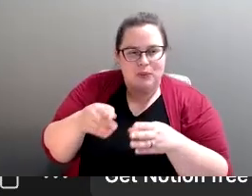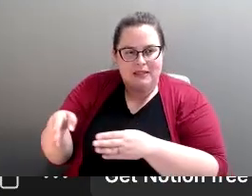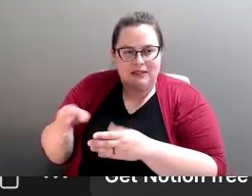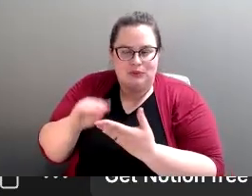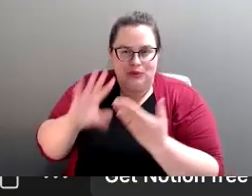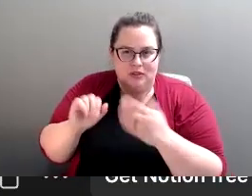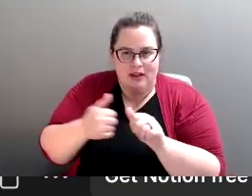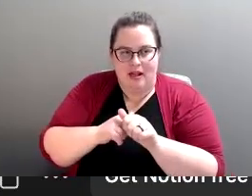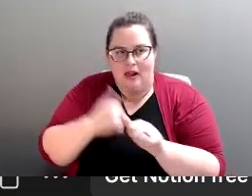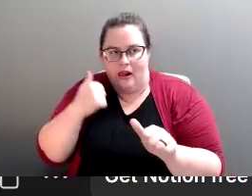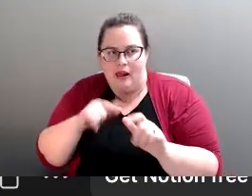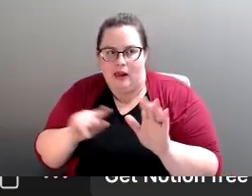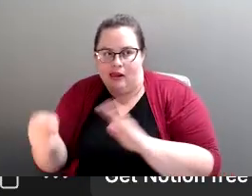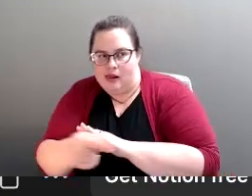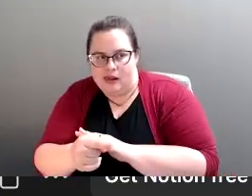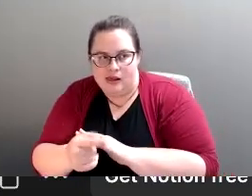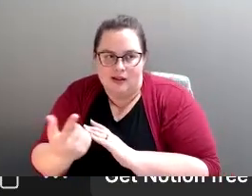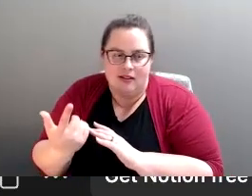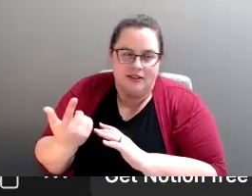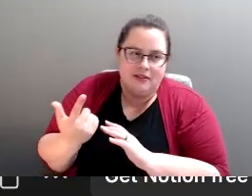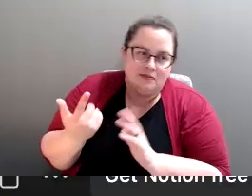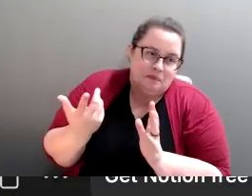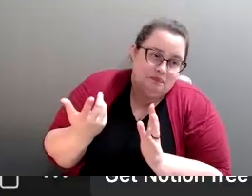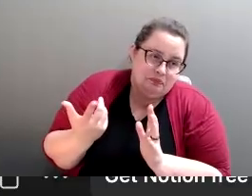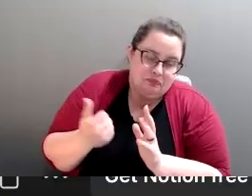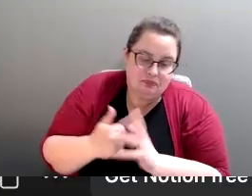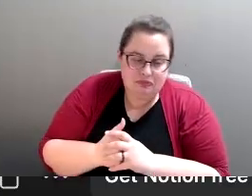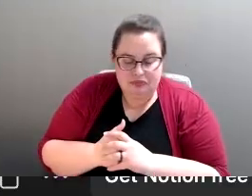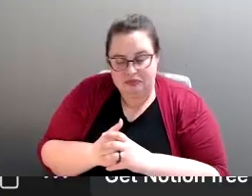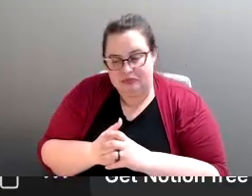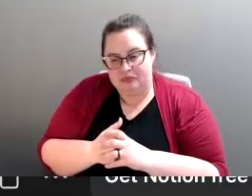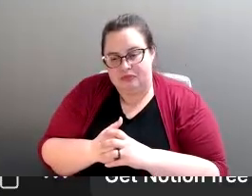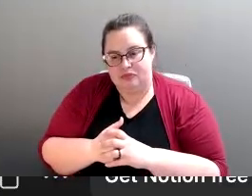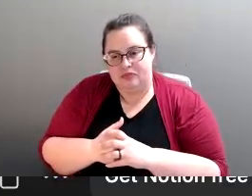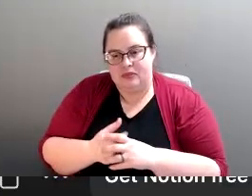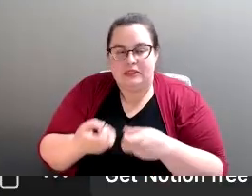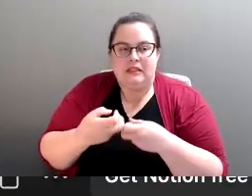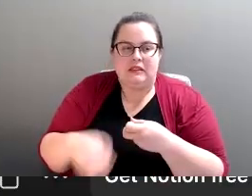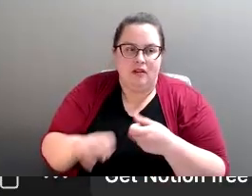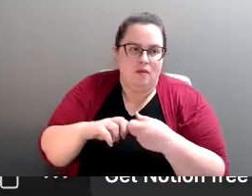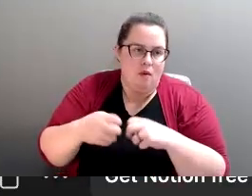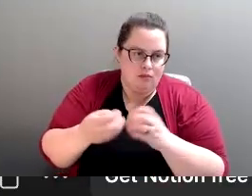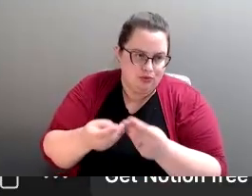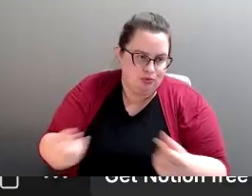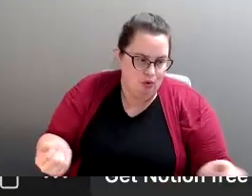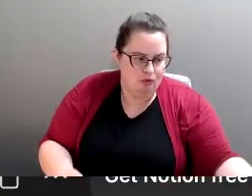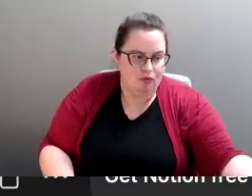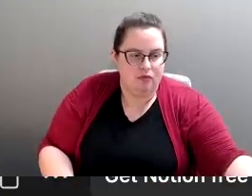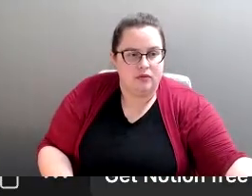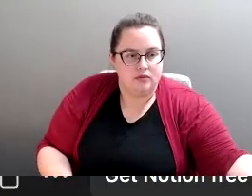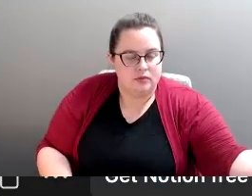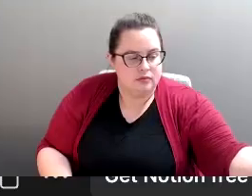can get around it, anyone can get around it, and, so that, it's a really hard problem to solve. And I know